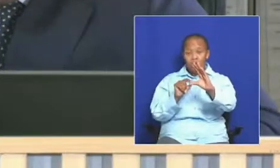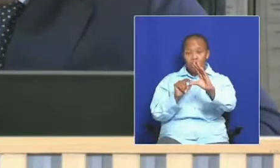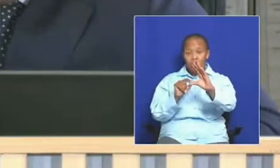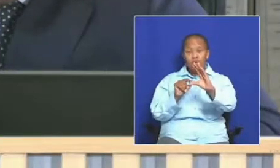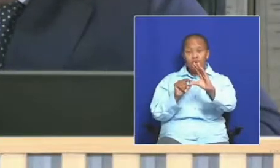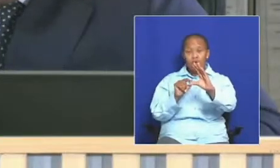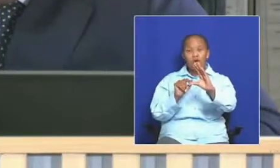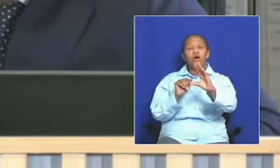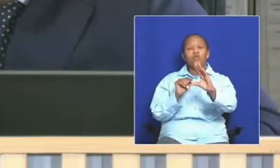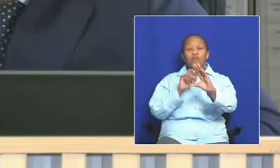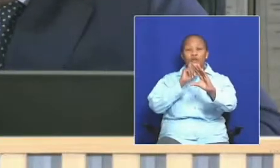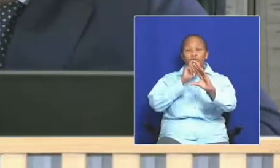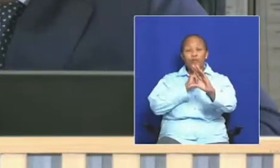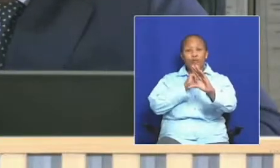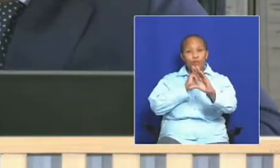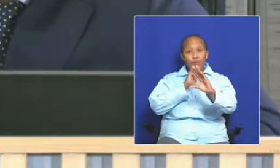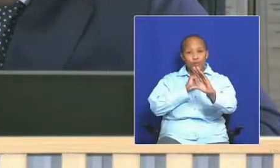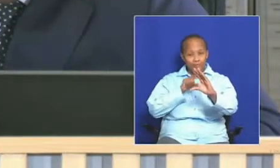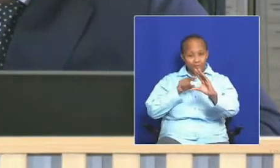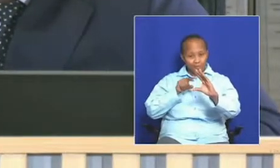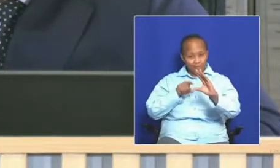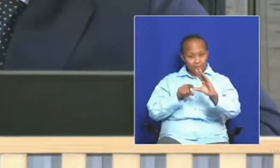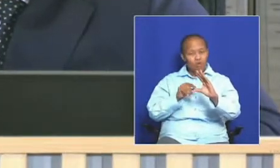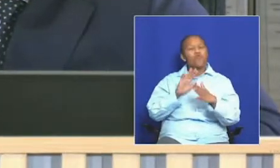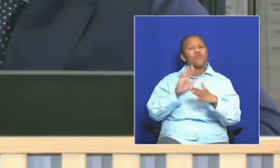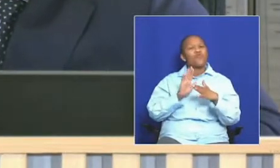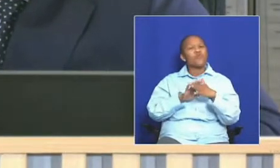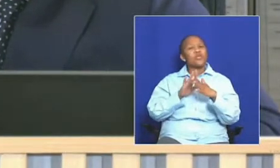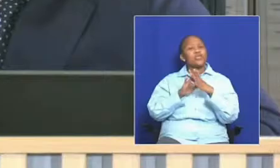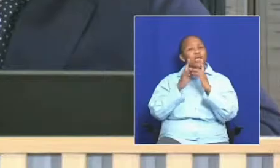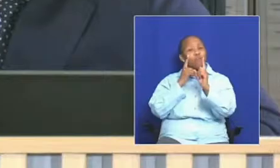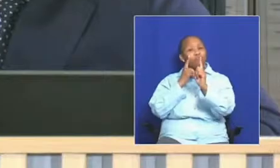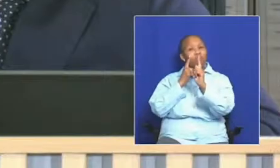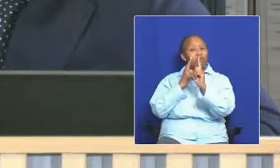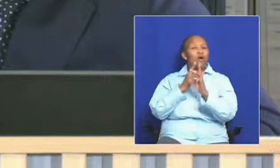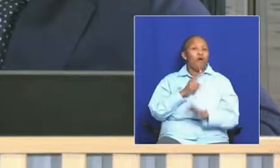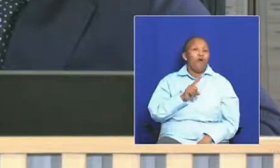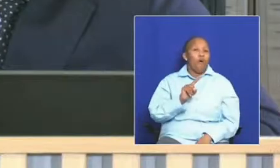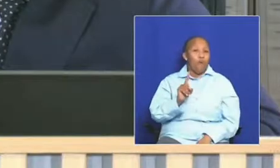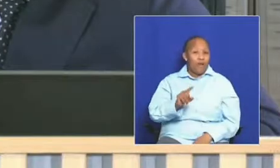purposes that you have explained,